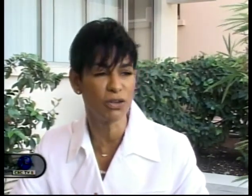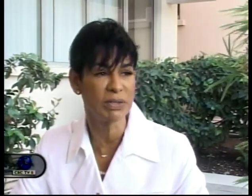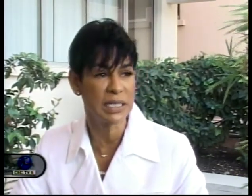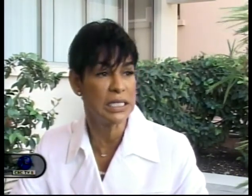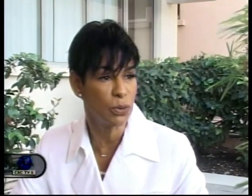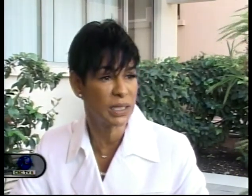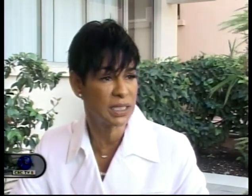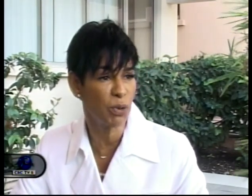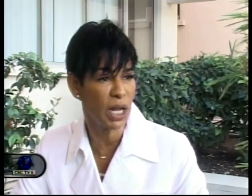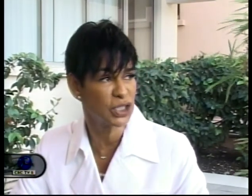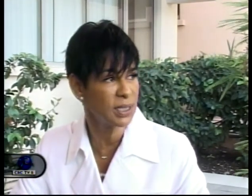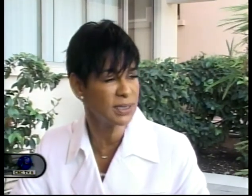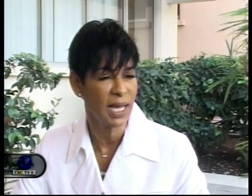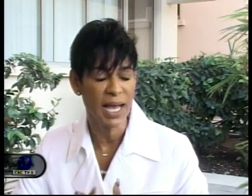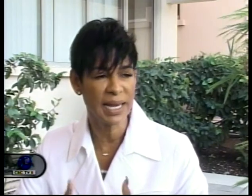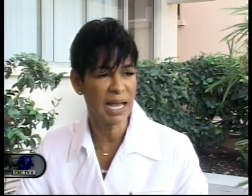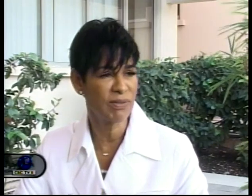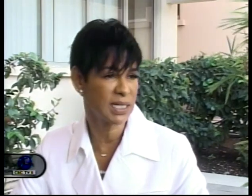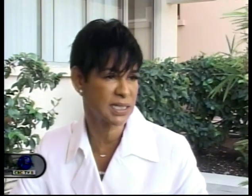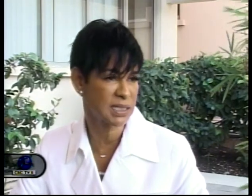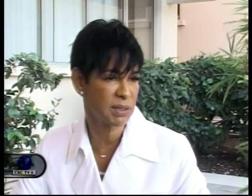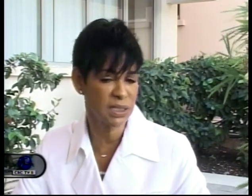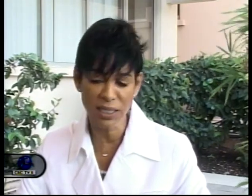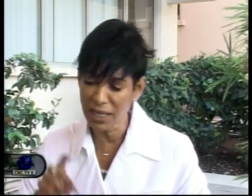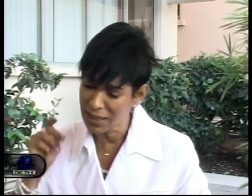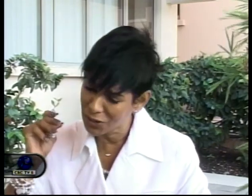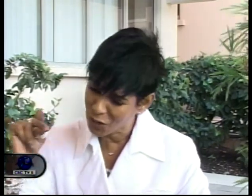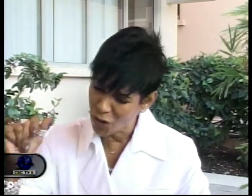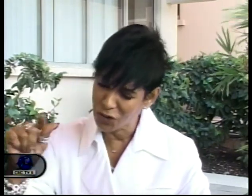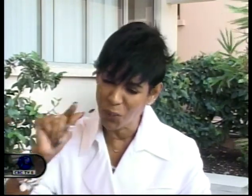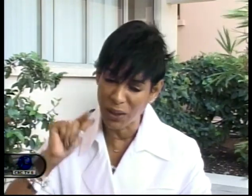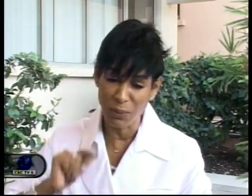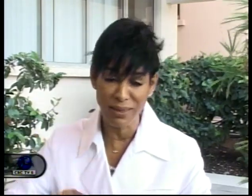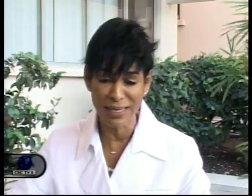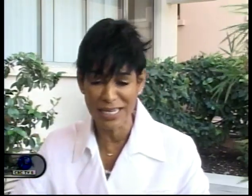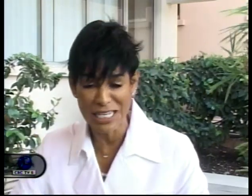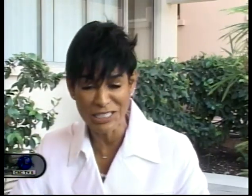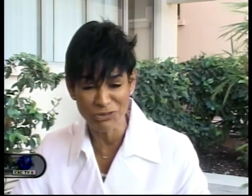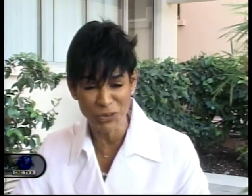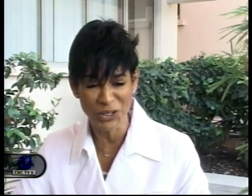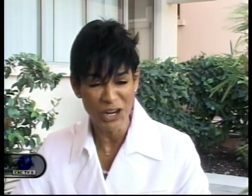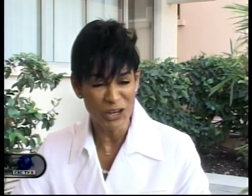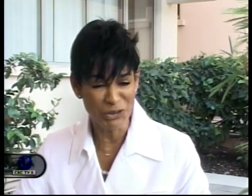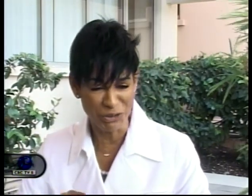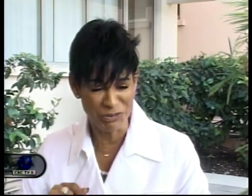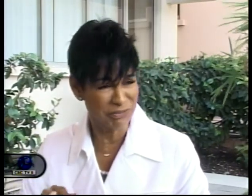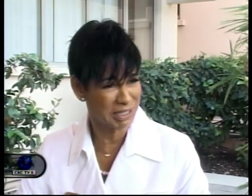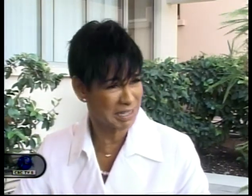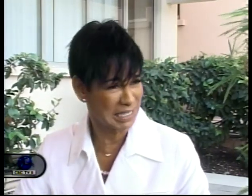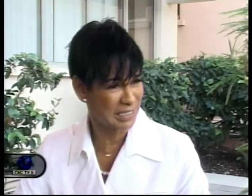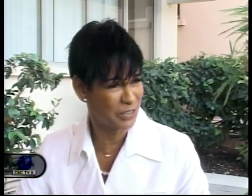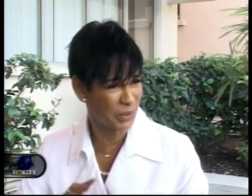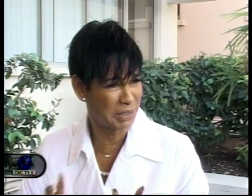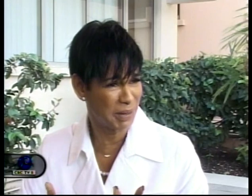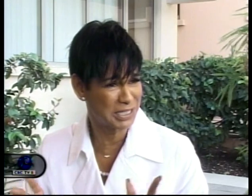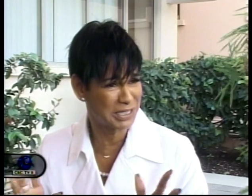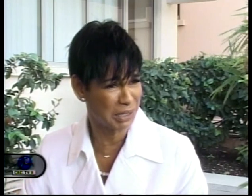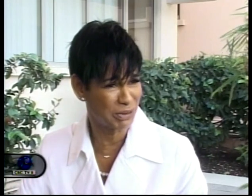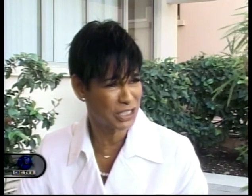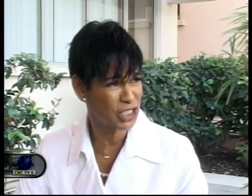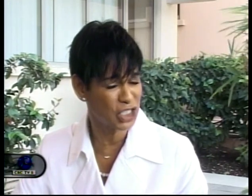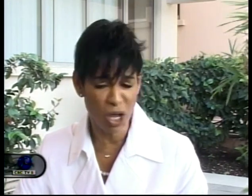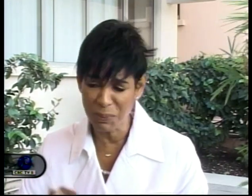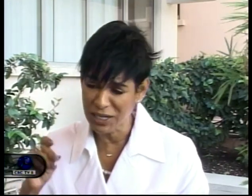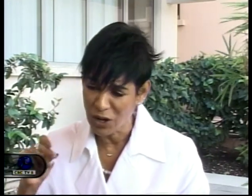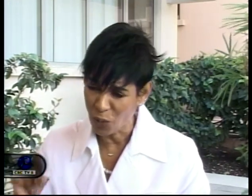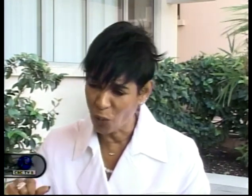10 conveniently located branches and have that assessment done, and then you're on your way, whether it is for your 50th independence